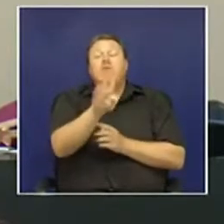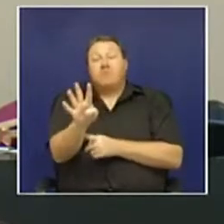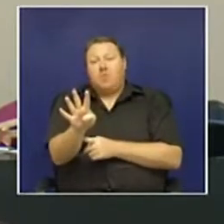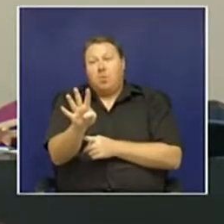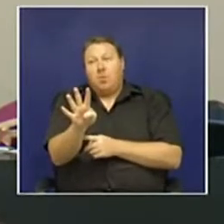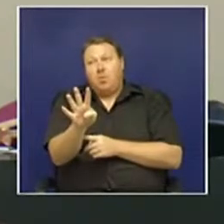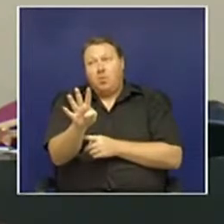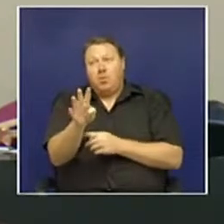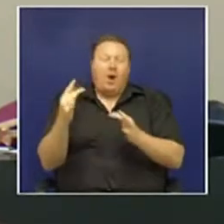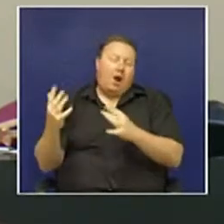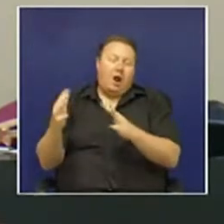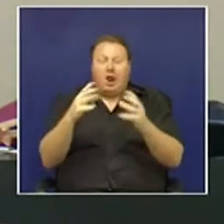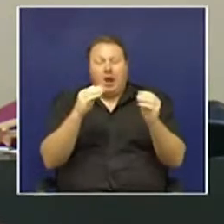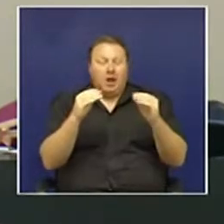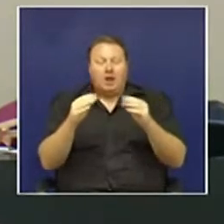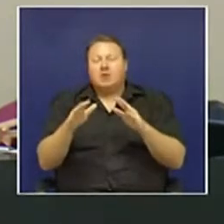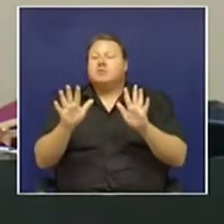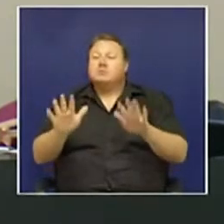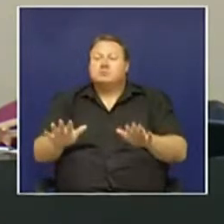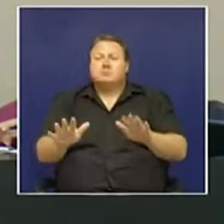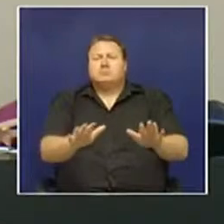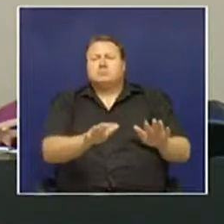Order, honorable members.